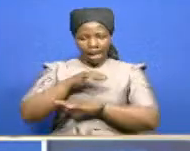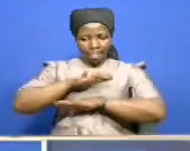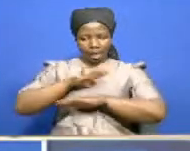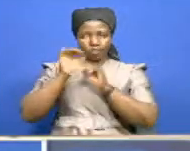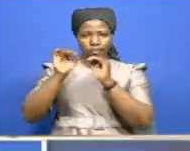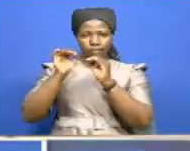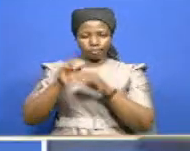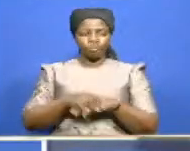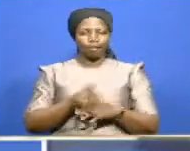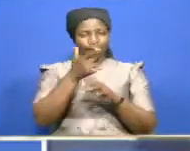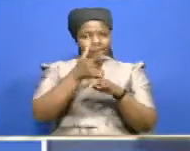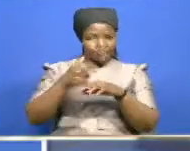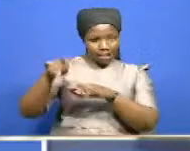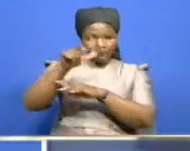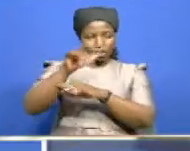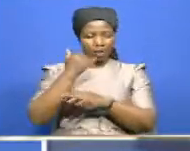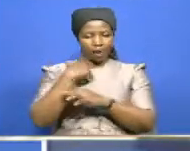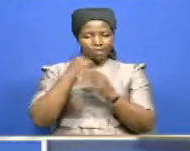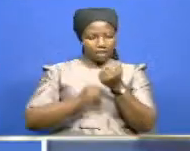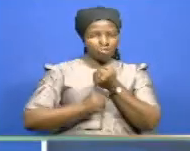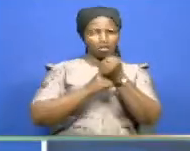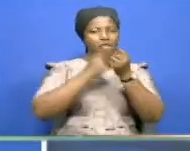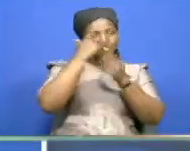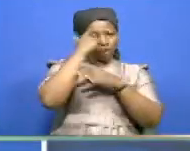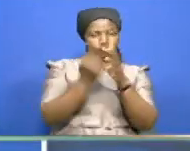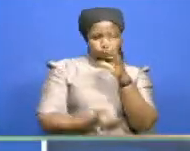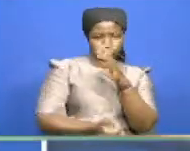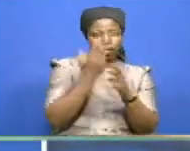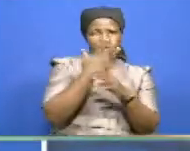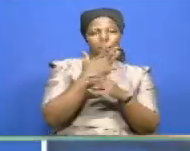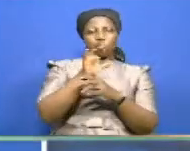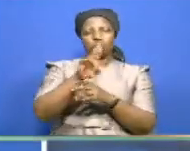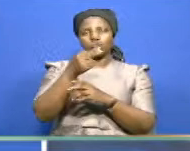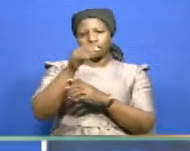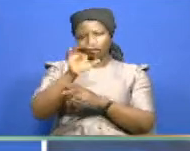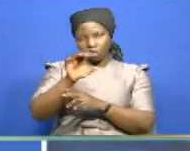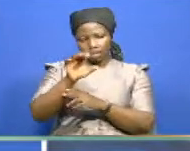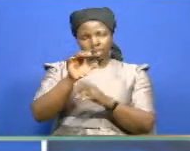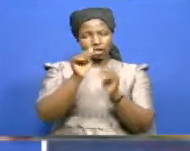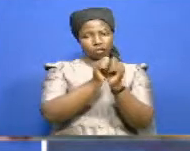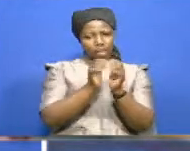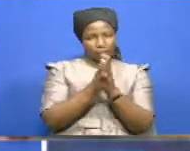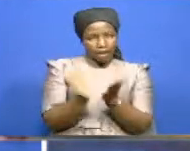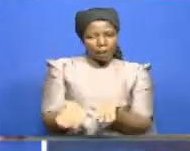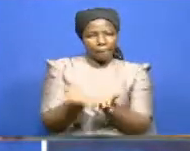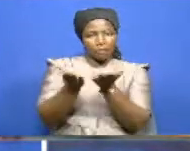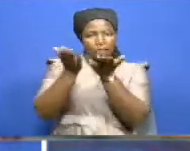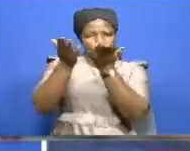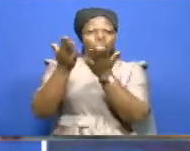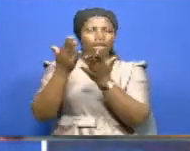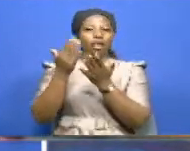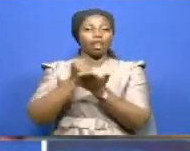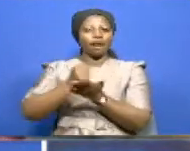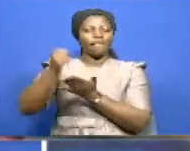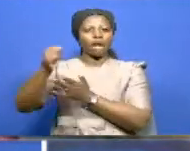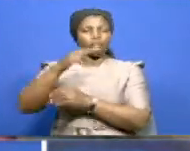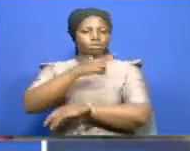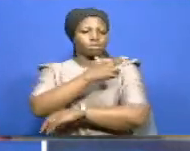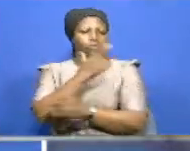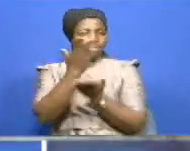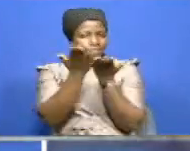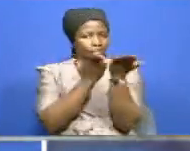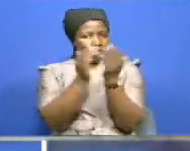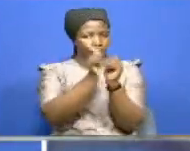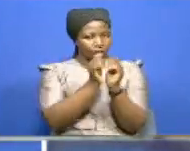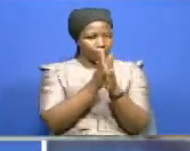In addition, there was support for the rolling out of universal healthcare and upgrading of referral services and